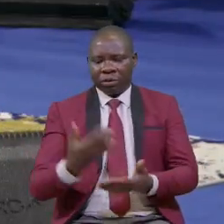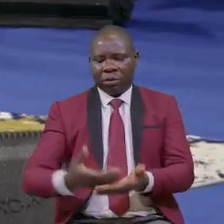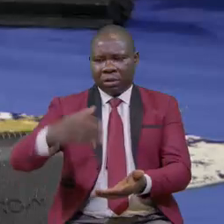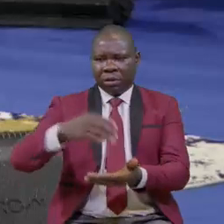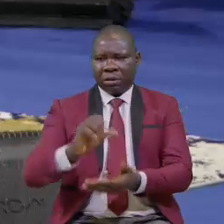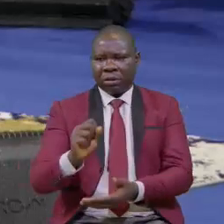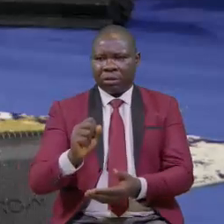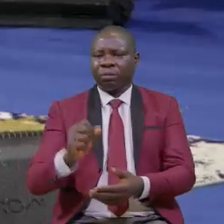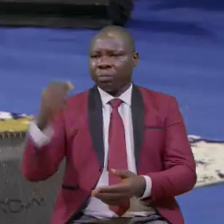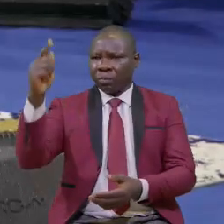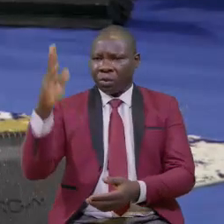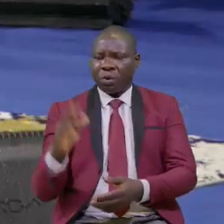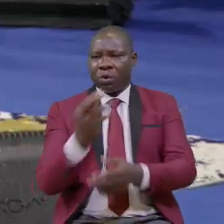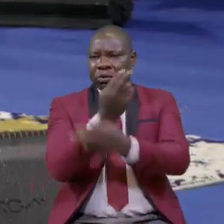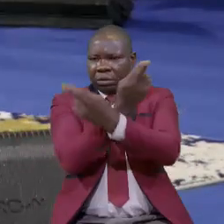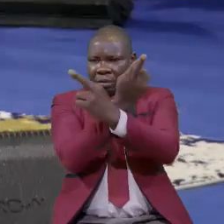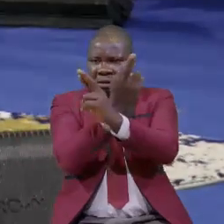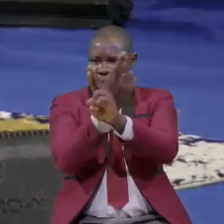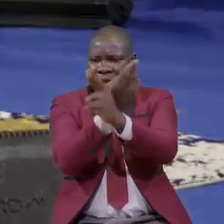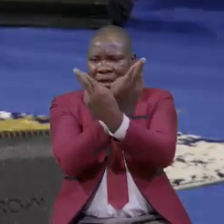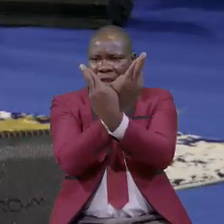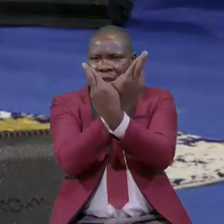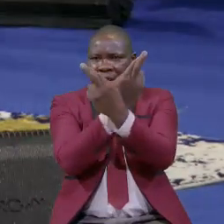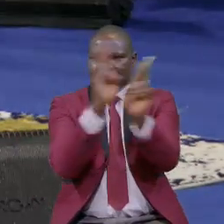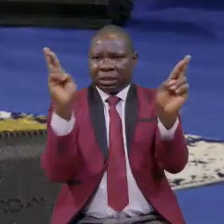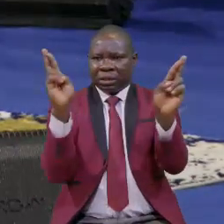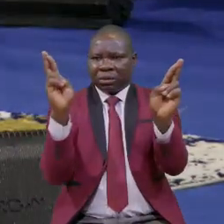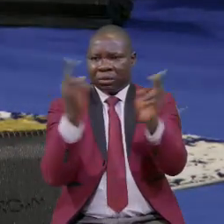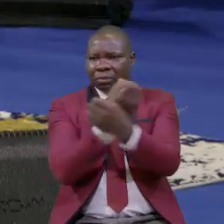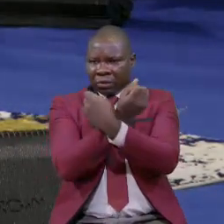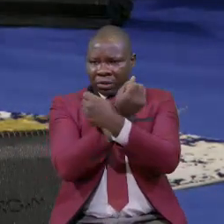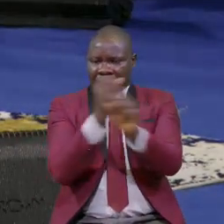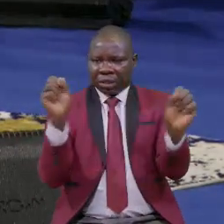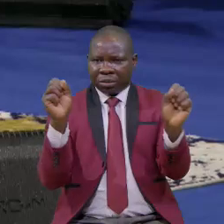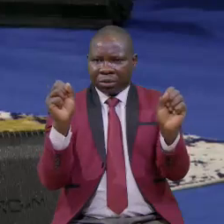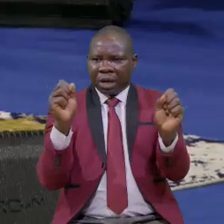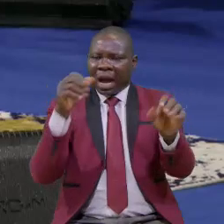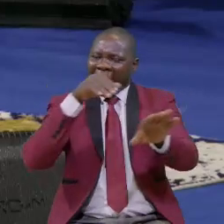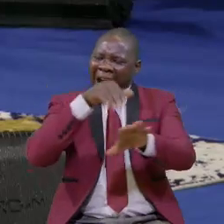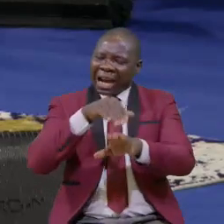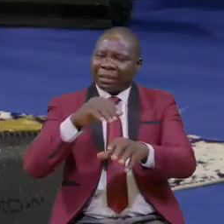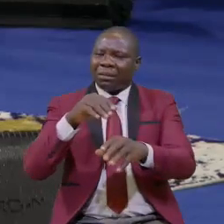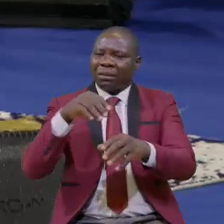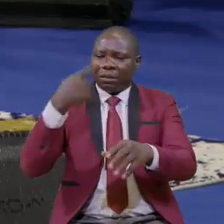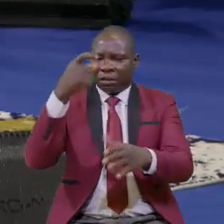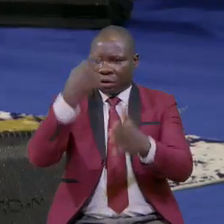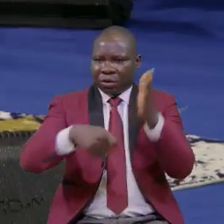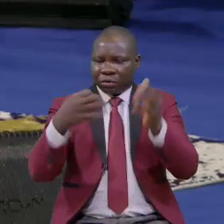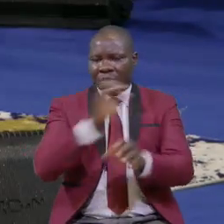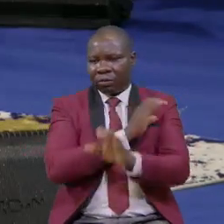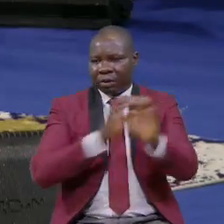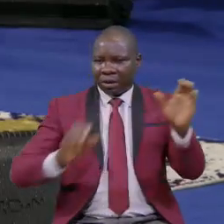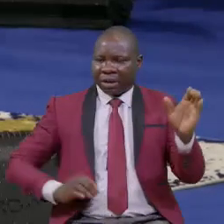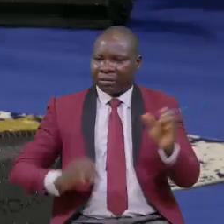redemption, and God's response at Christ's expense. He's paid it